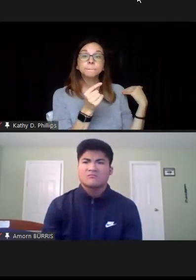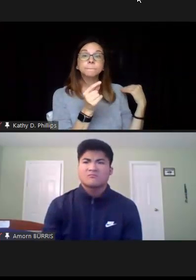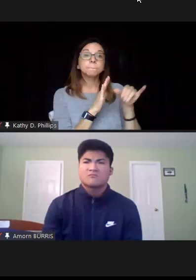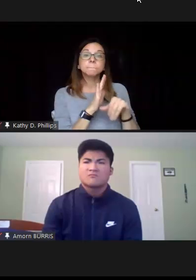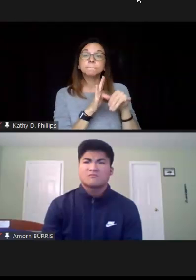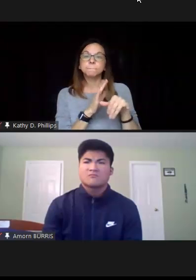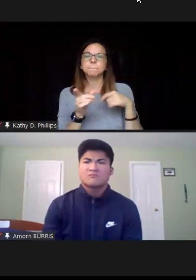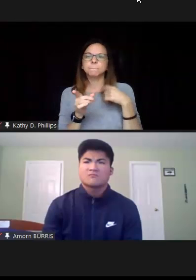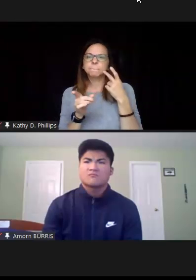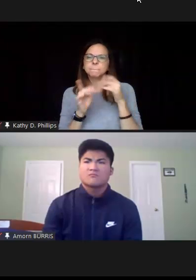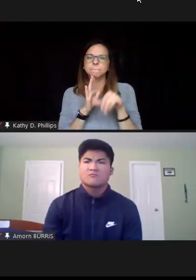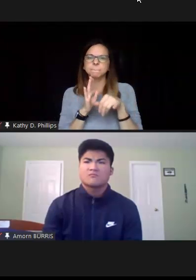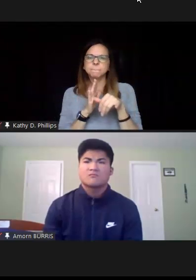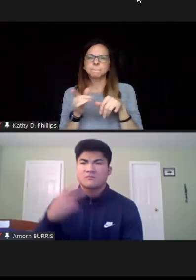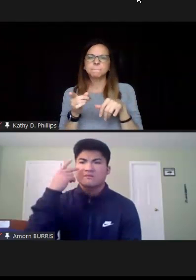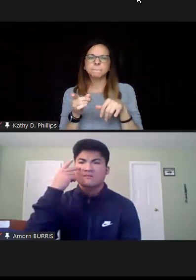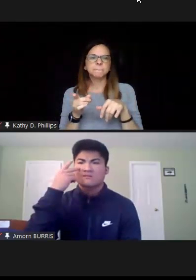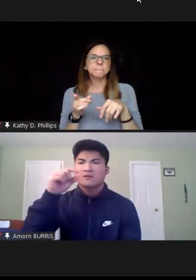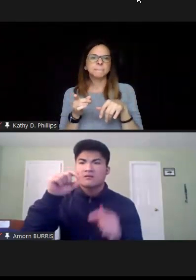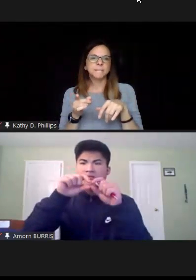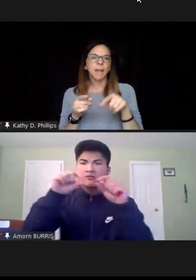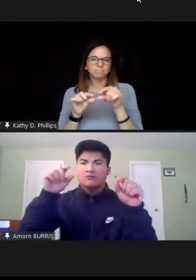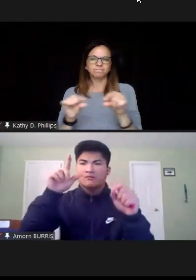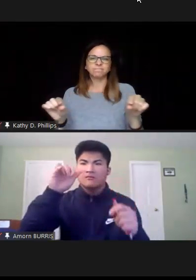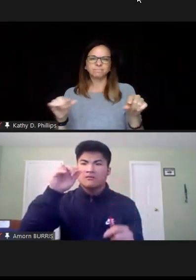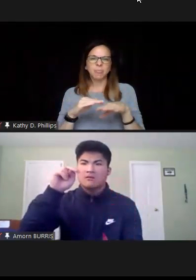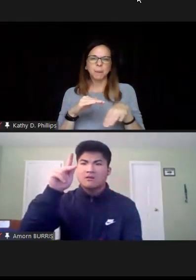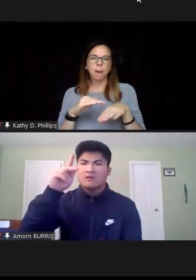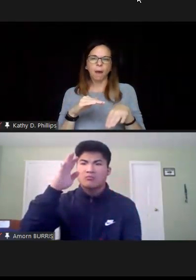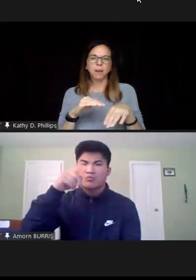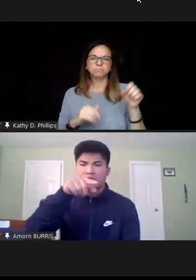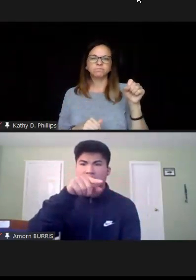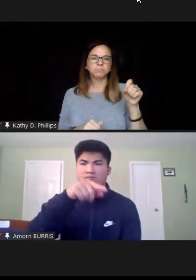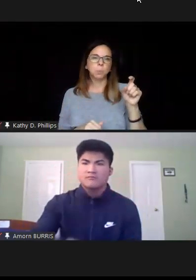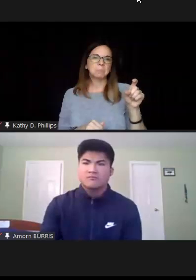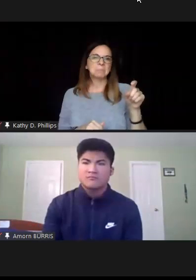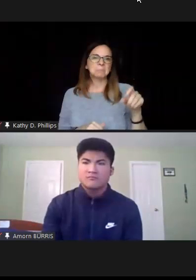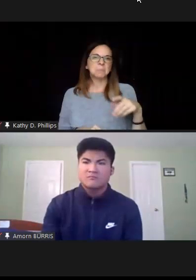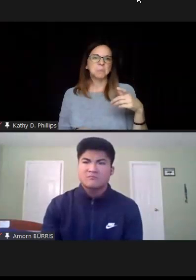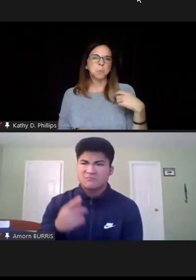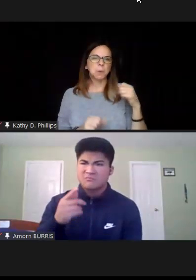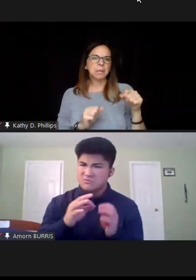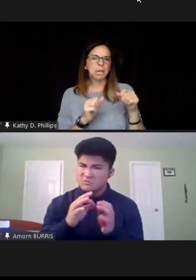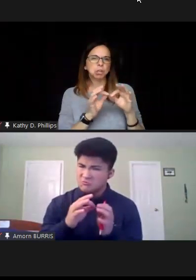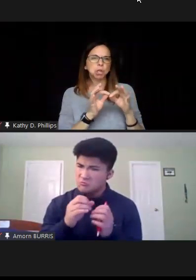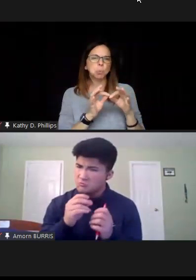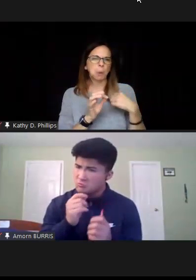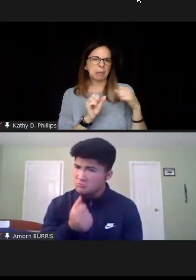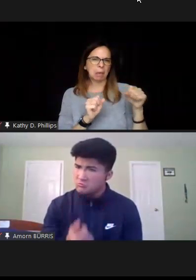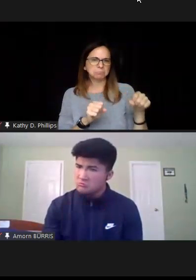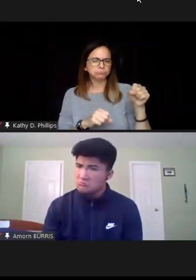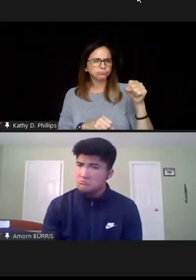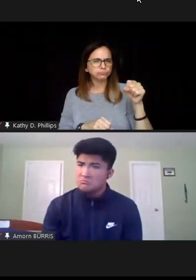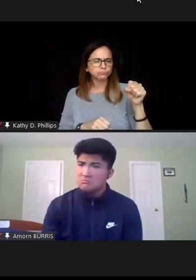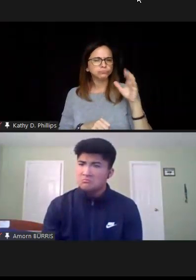a realization that the idea here of slavery is wrong. It is contrary to